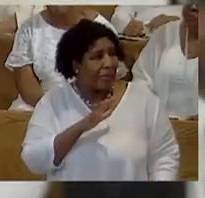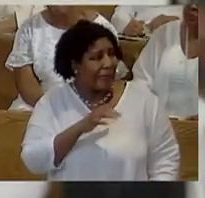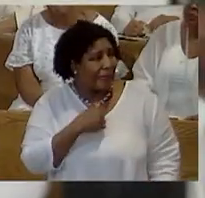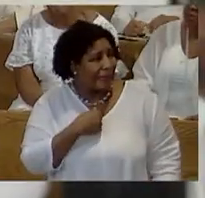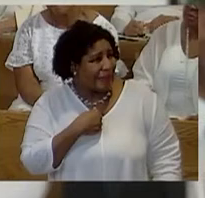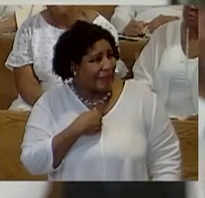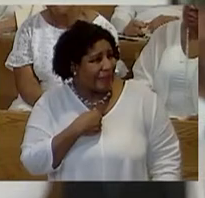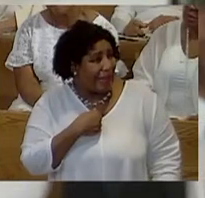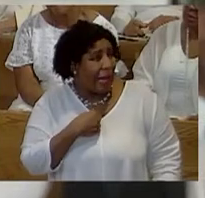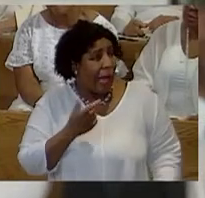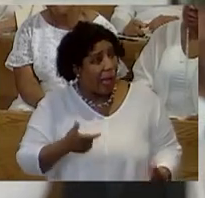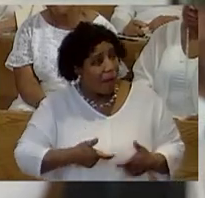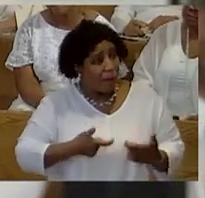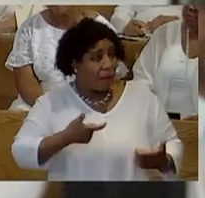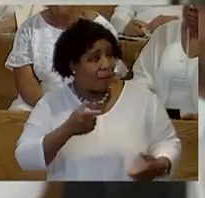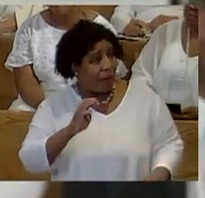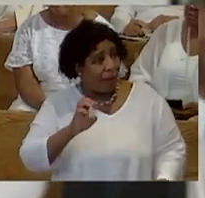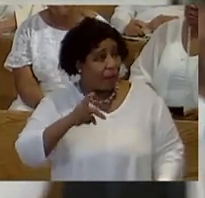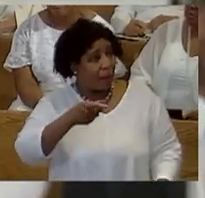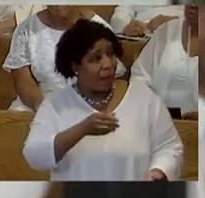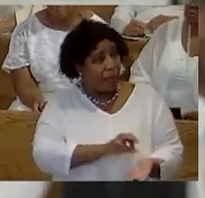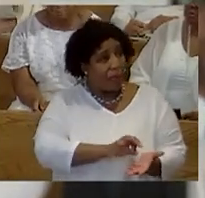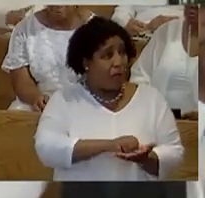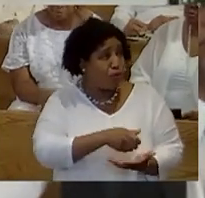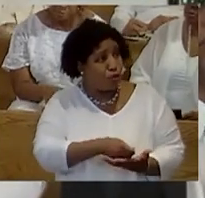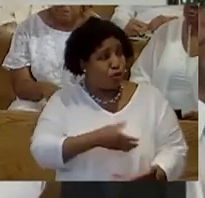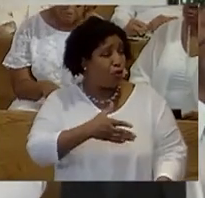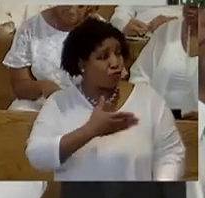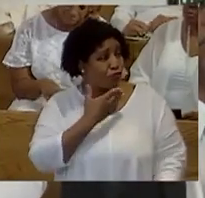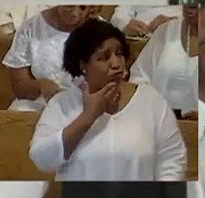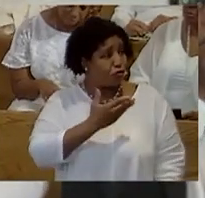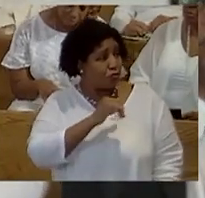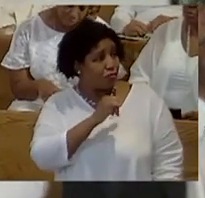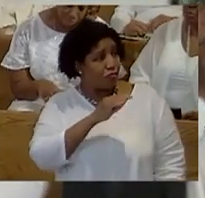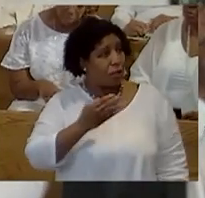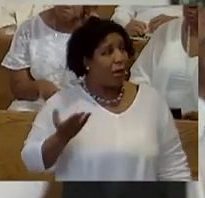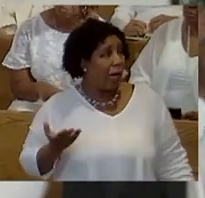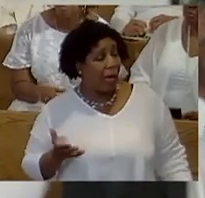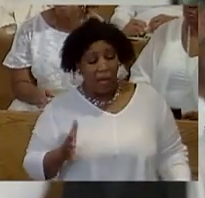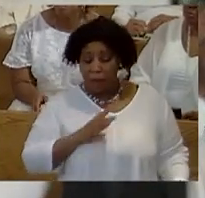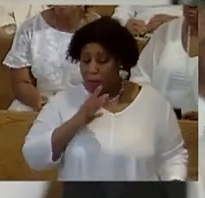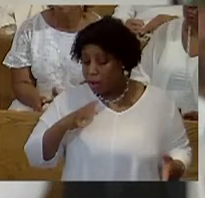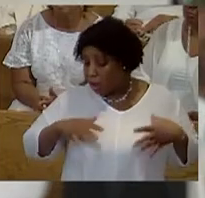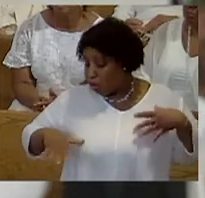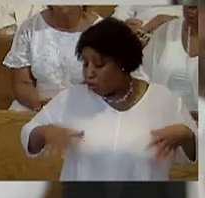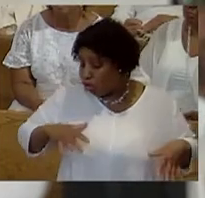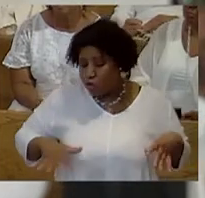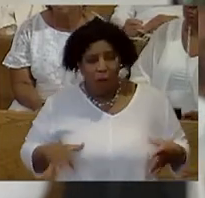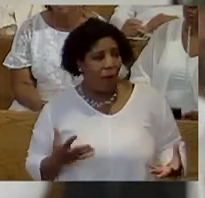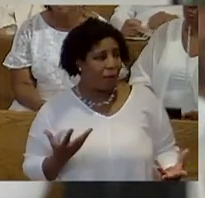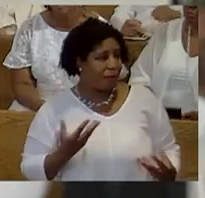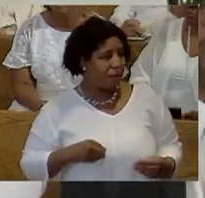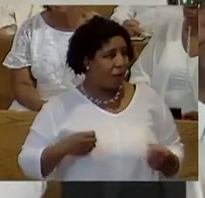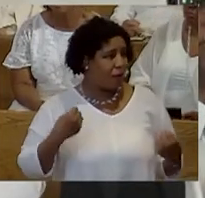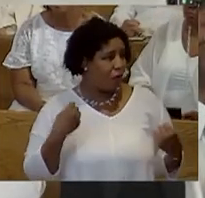got a bigger bank account. I got a nice job. I wear the finest clothes. I drive the finest car. I could do whatever